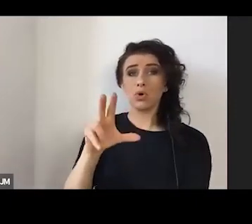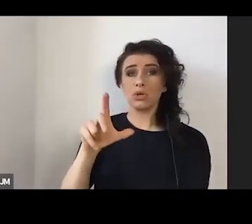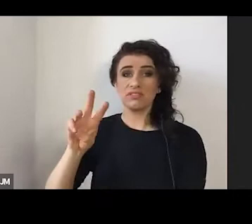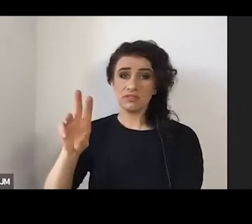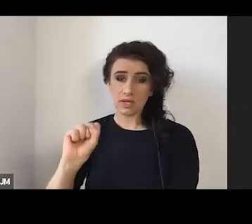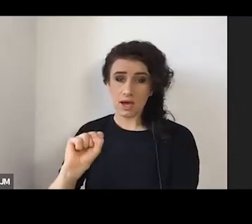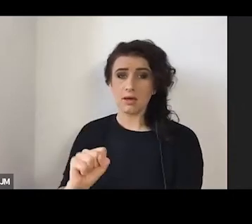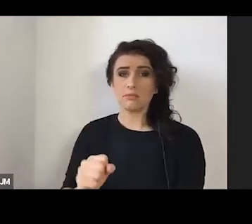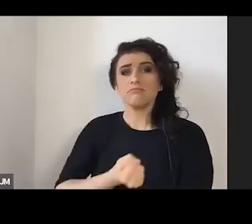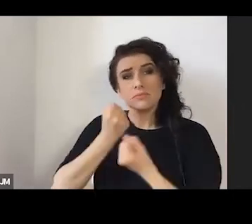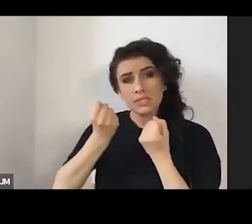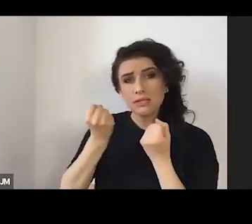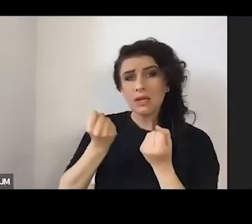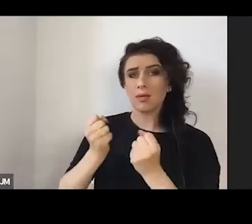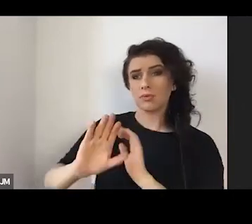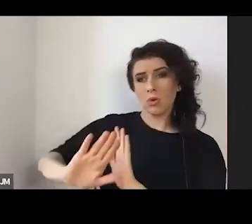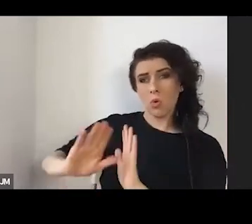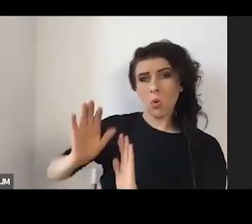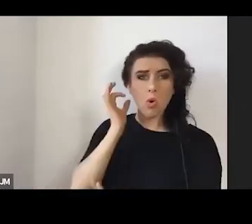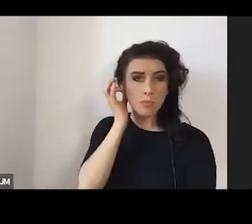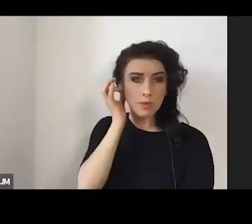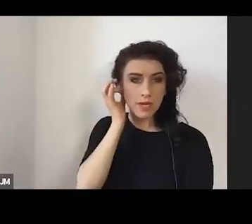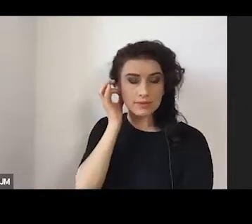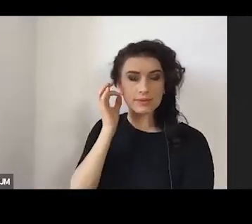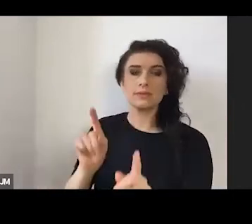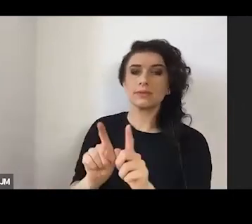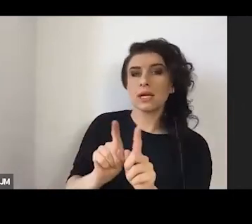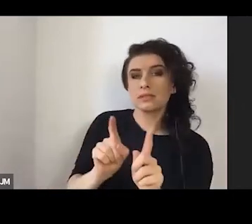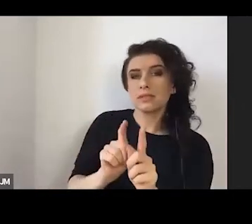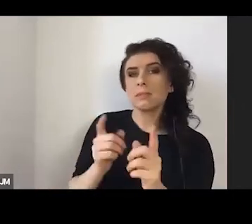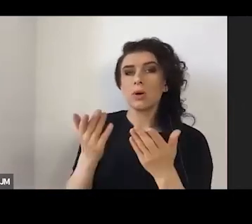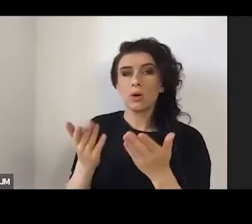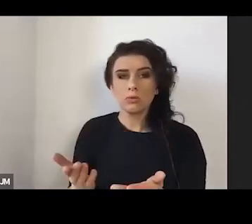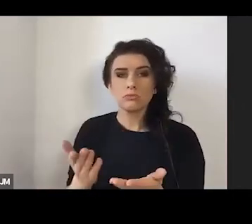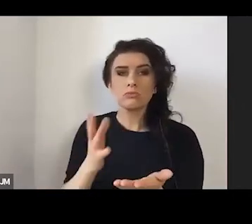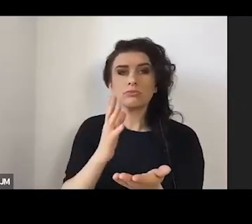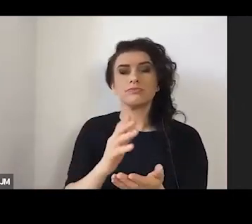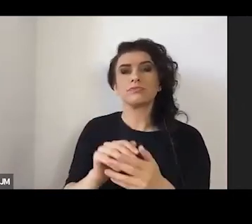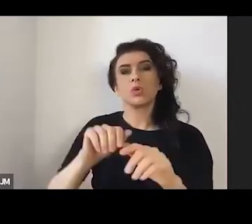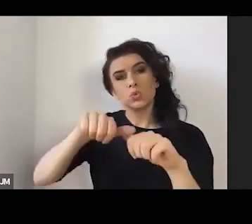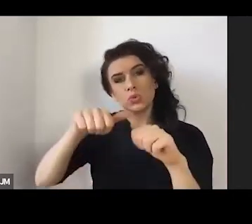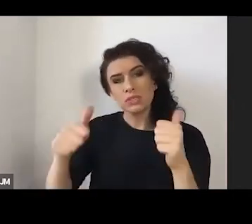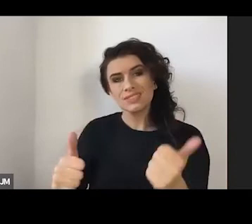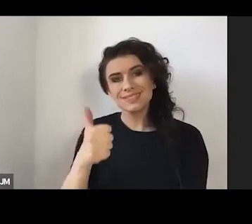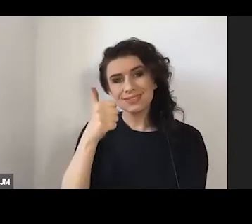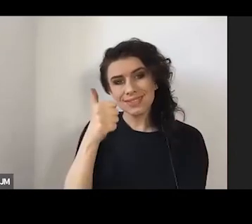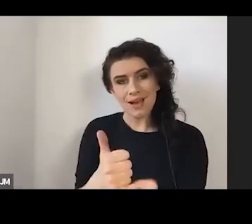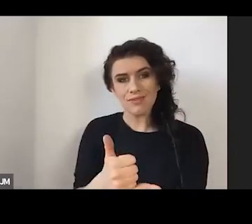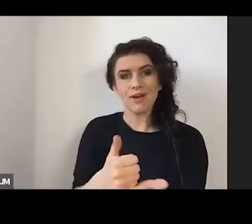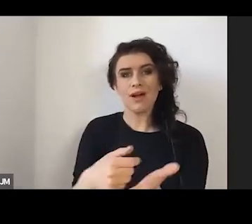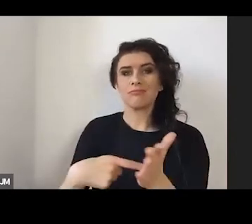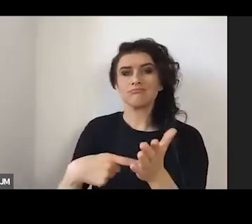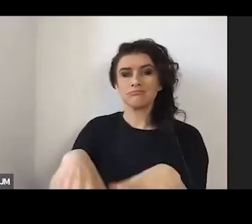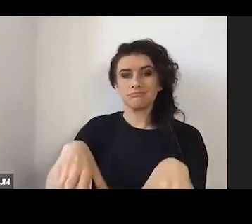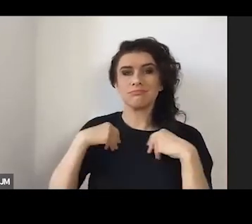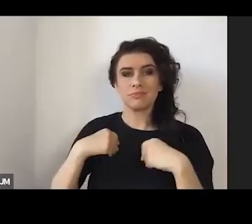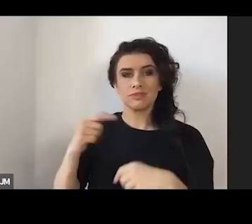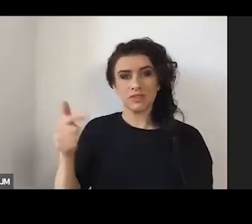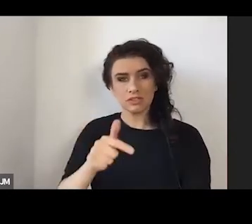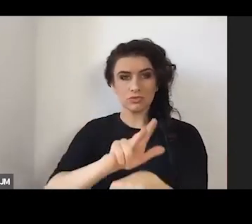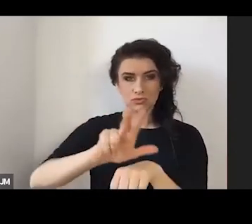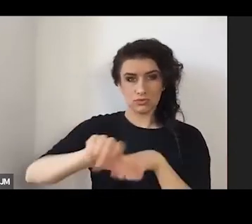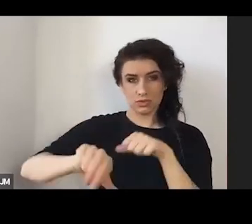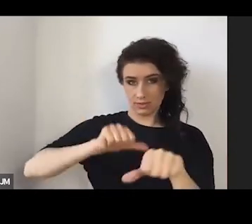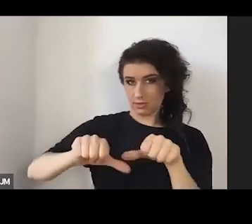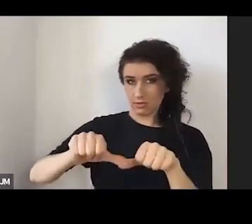2013. So that's not long ago. It's just 7 years, or